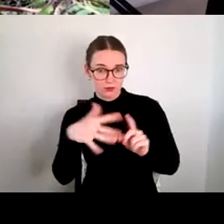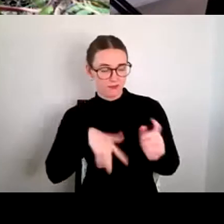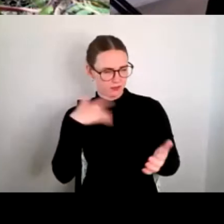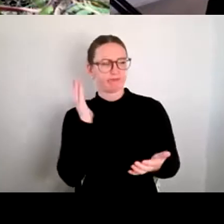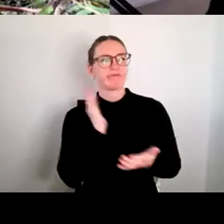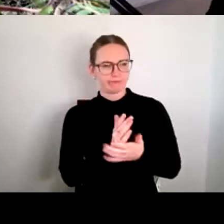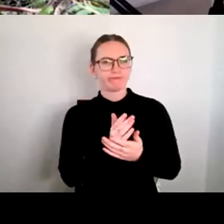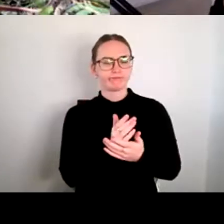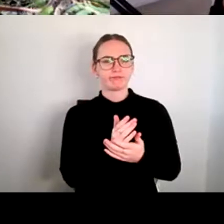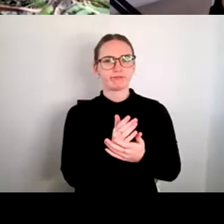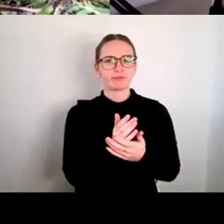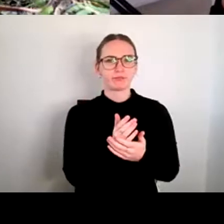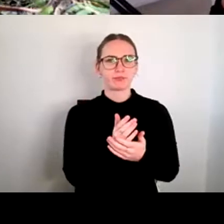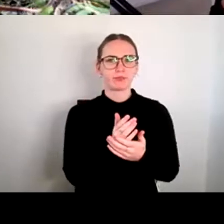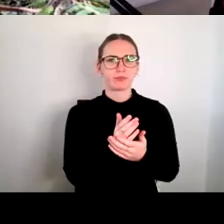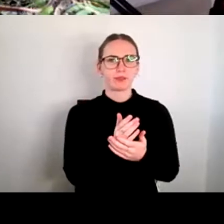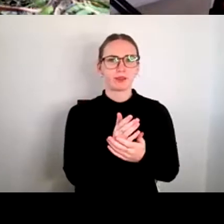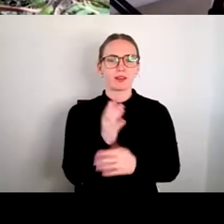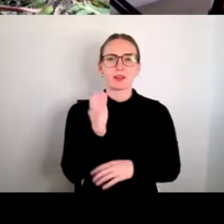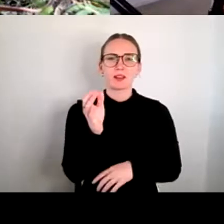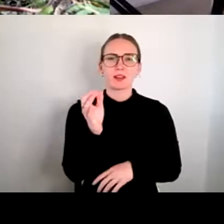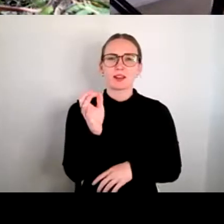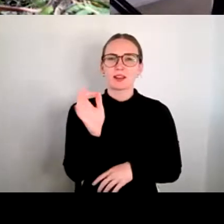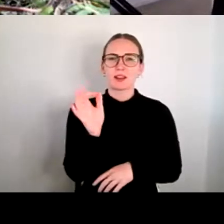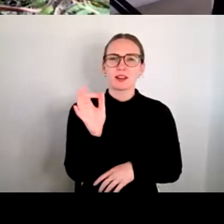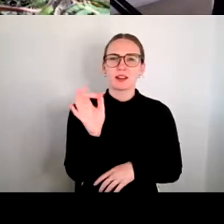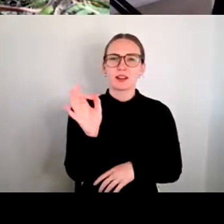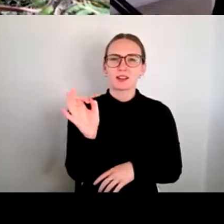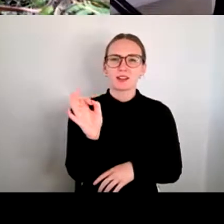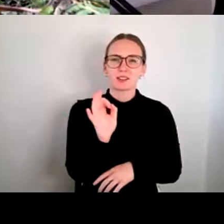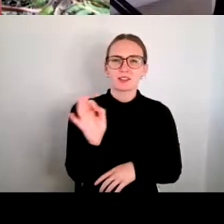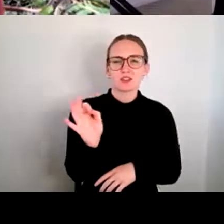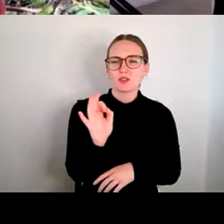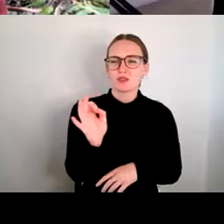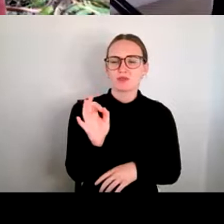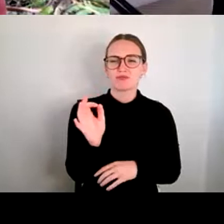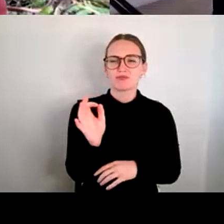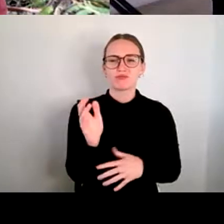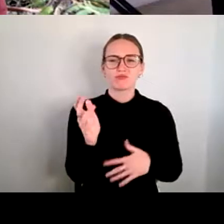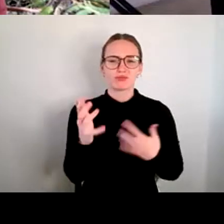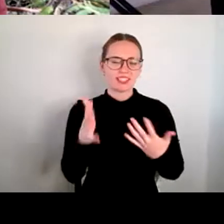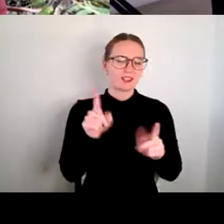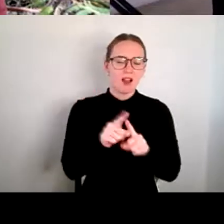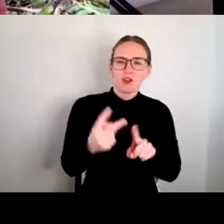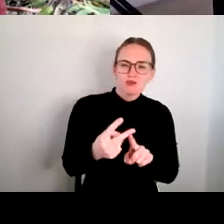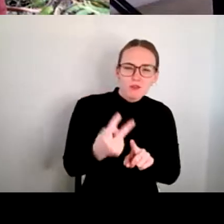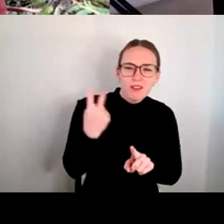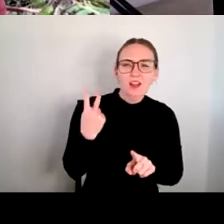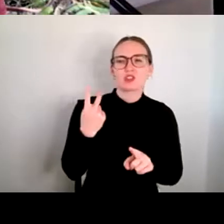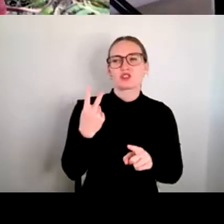think it's not a performance, it's a re-emplacement, it's a reflection, it's a